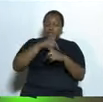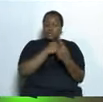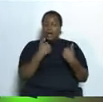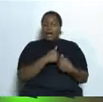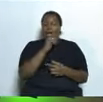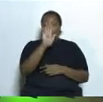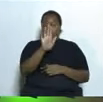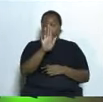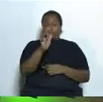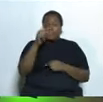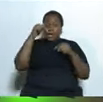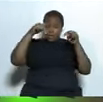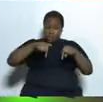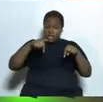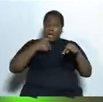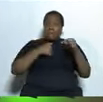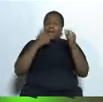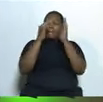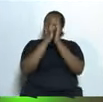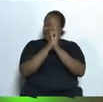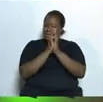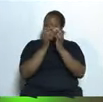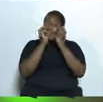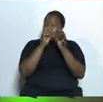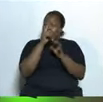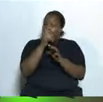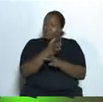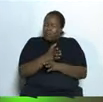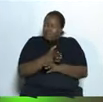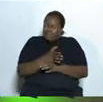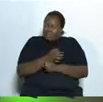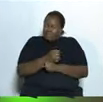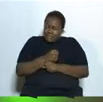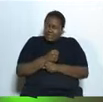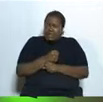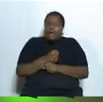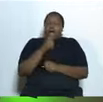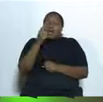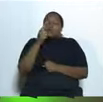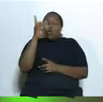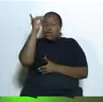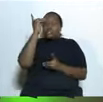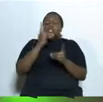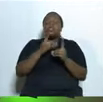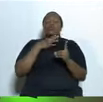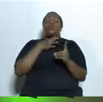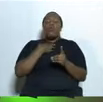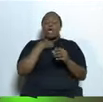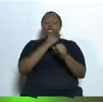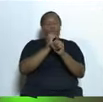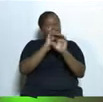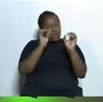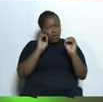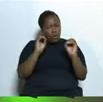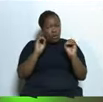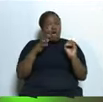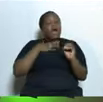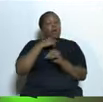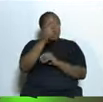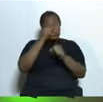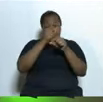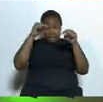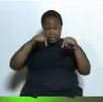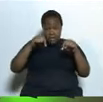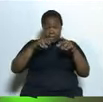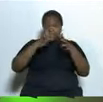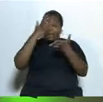I'm praying tonight that if you've been hesitating in a decision, you'll make one tonight. Because the truth of the matter is,